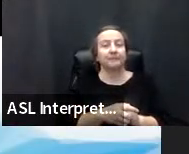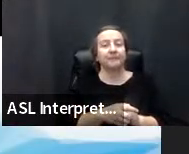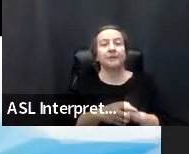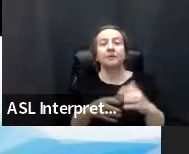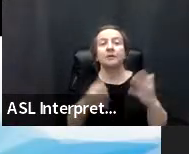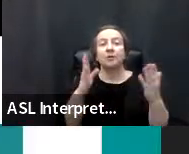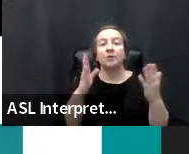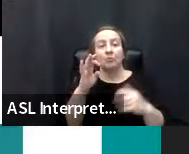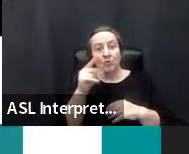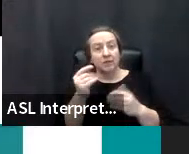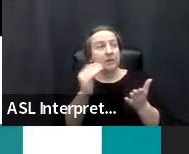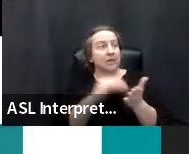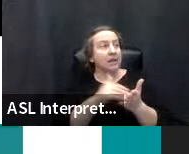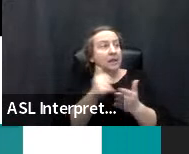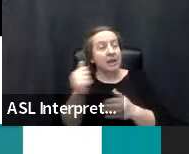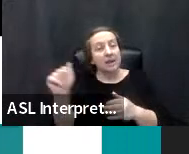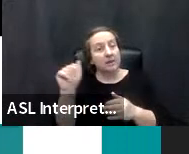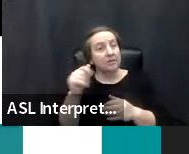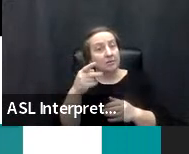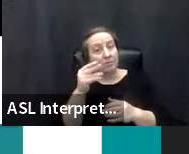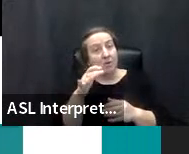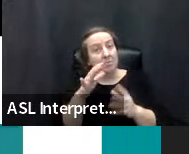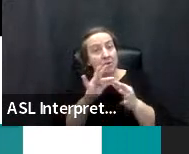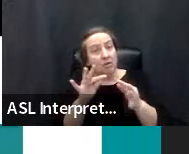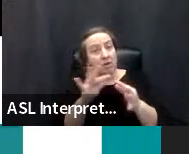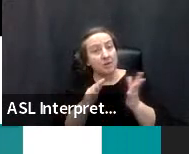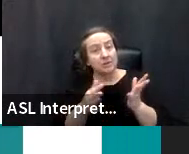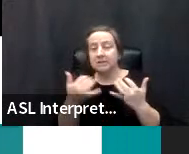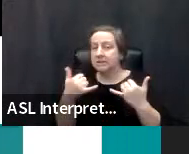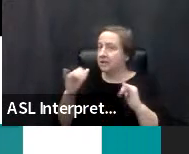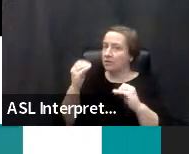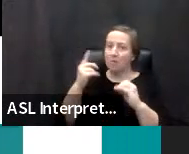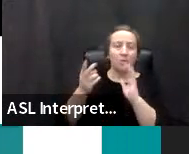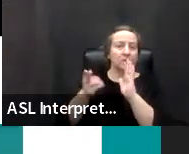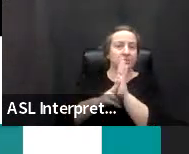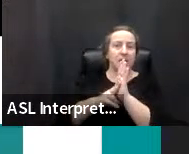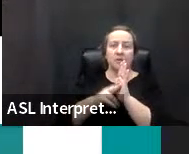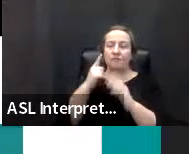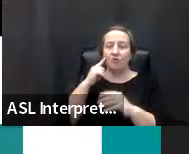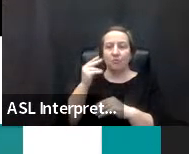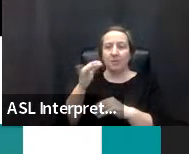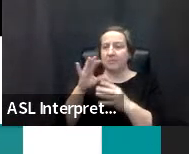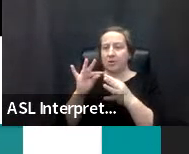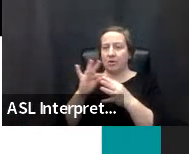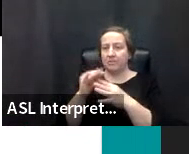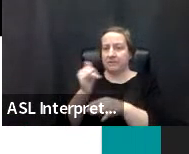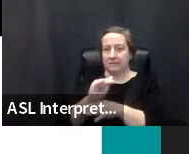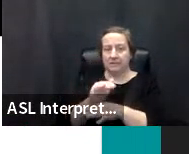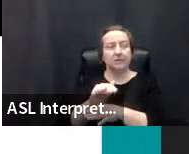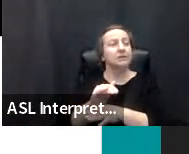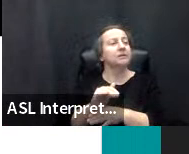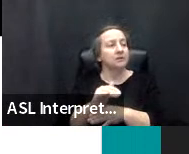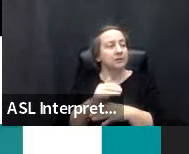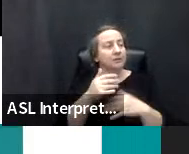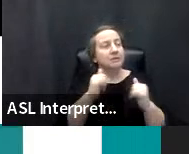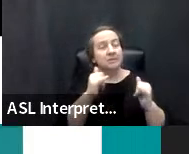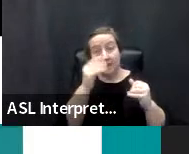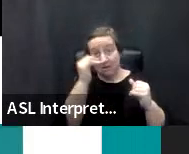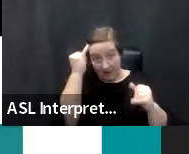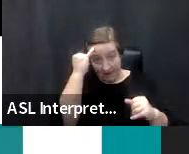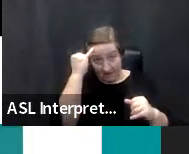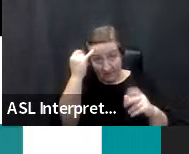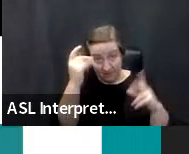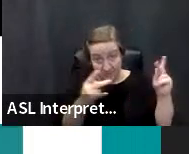So Brent, once again, any public comment? Still no one signed up for public comment tonight. Okay, I still want to, in case folks